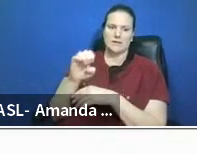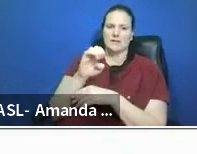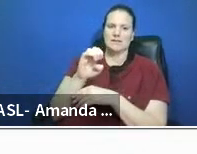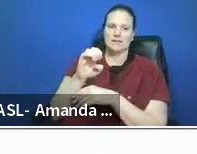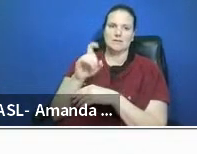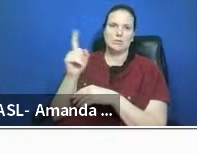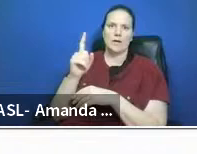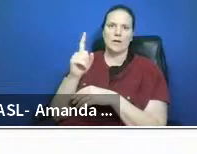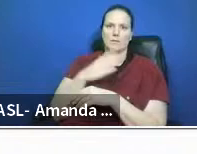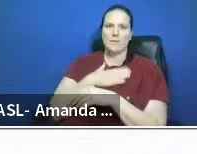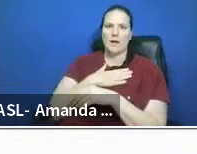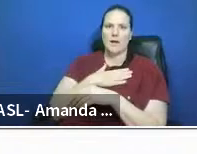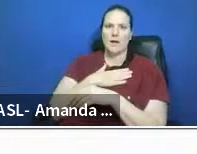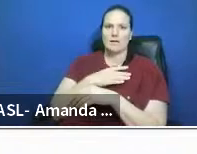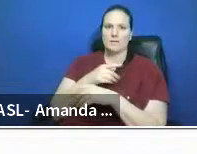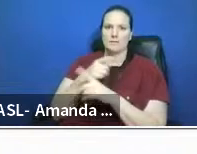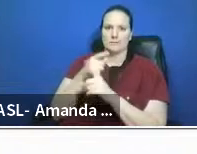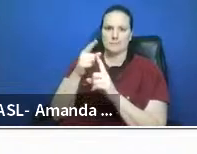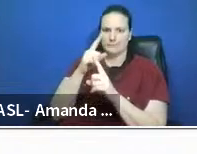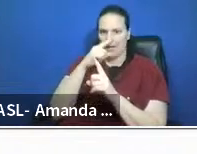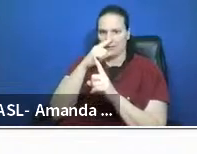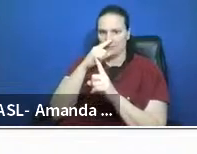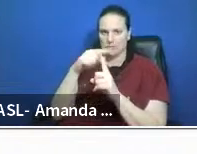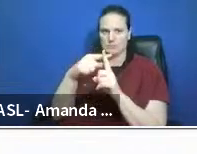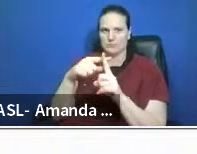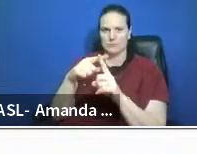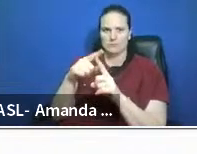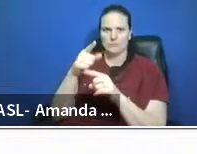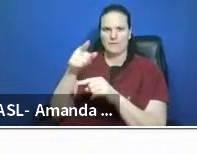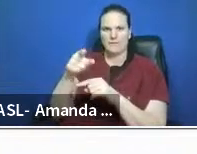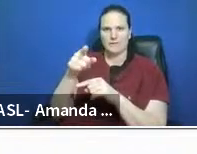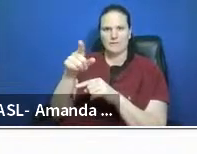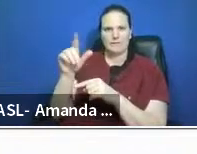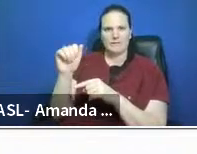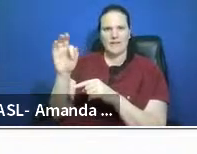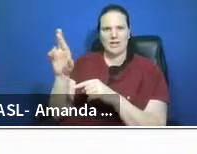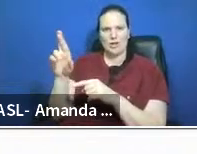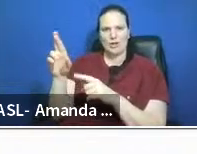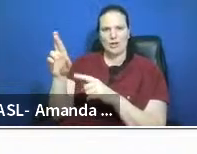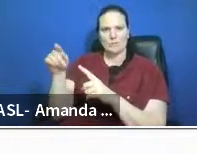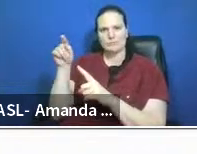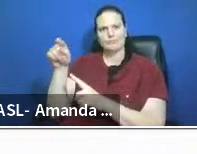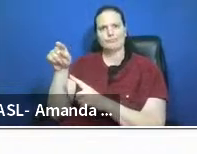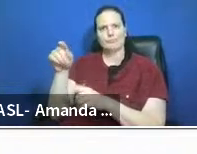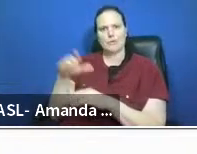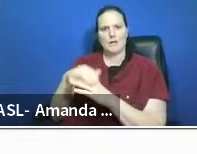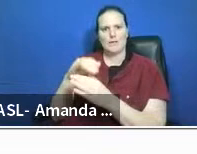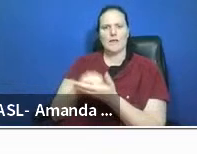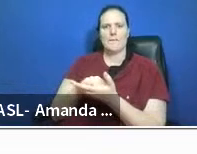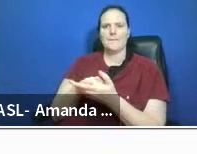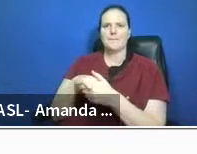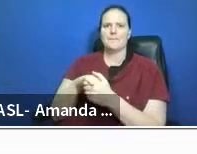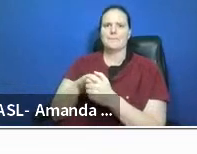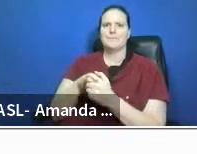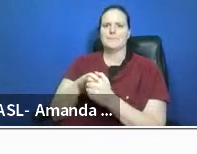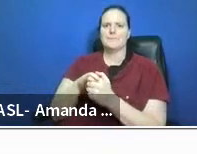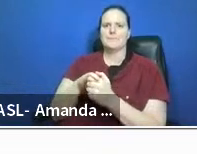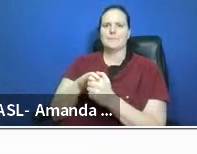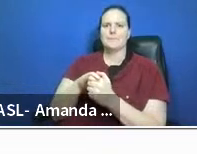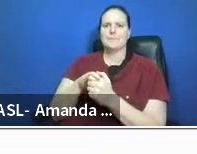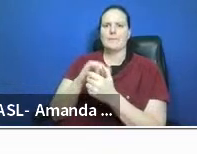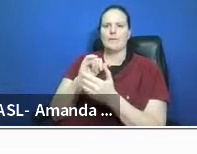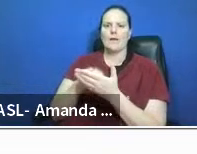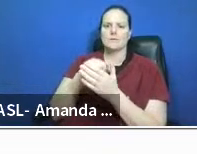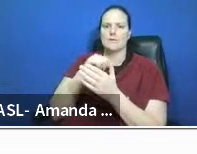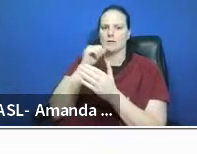finger is pointing. And that's an option to potentially not build that